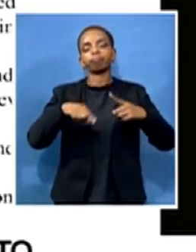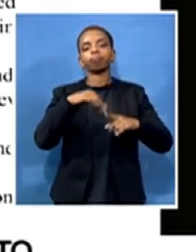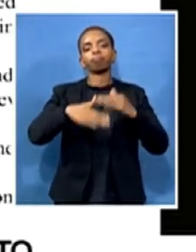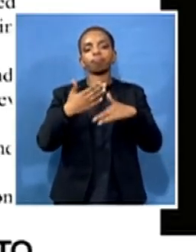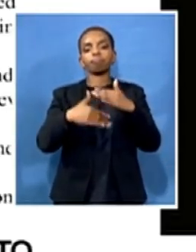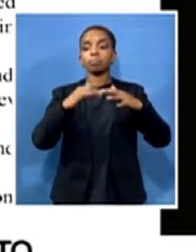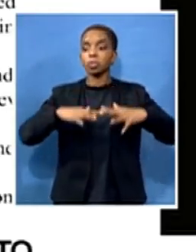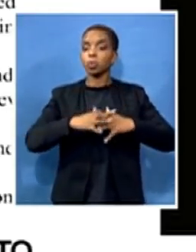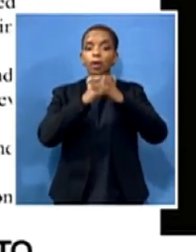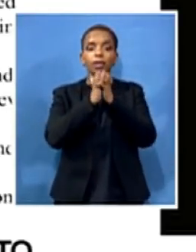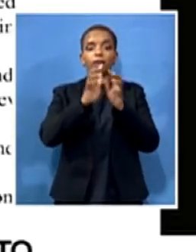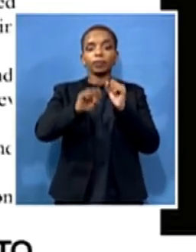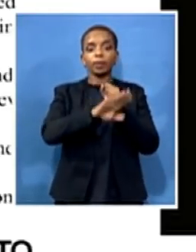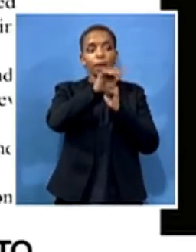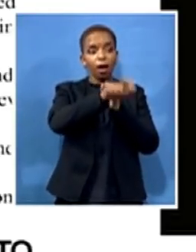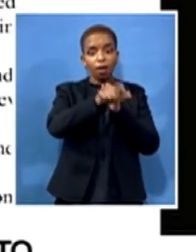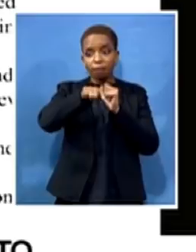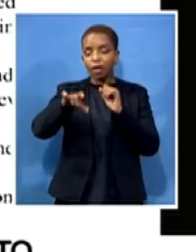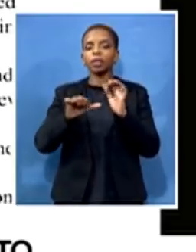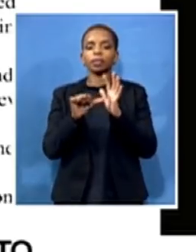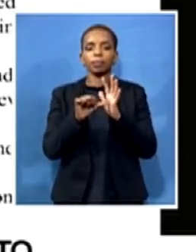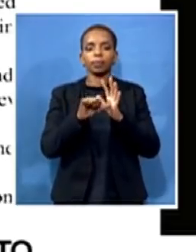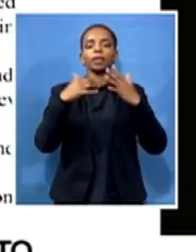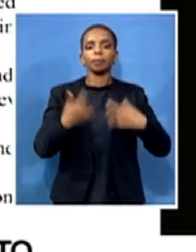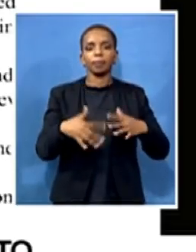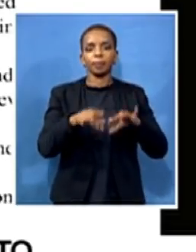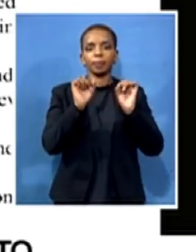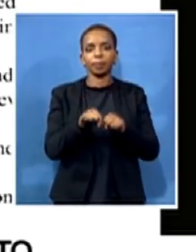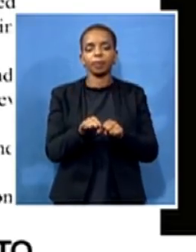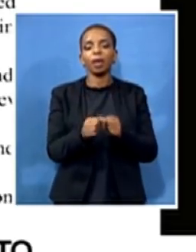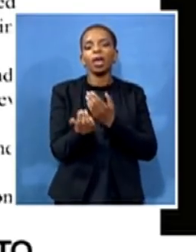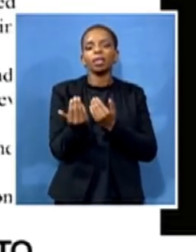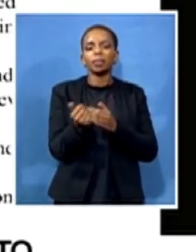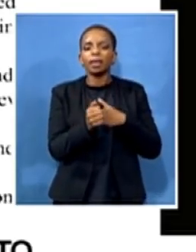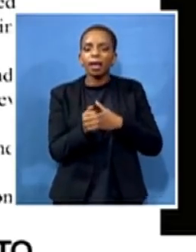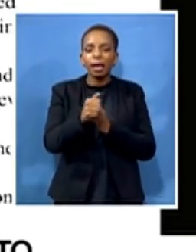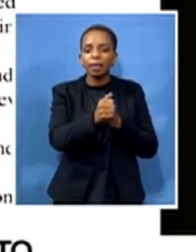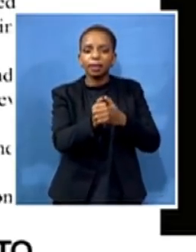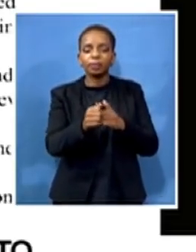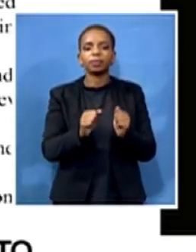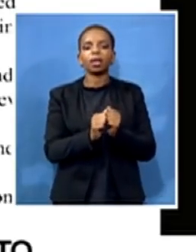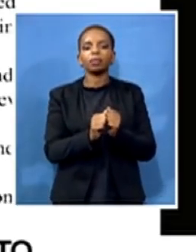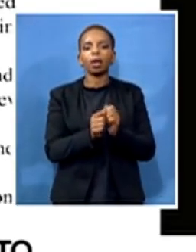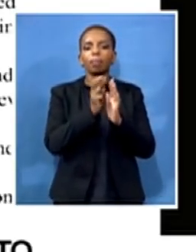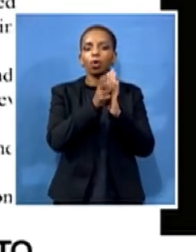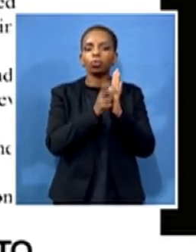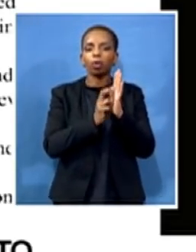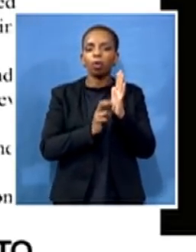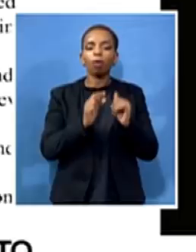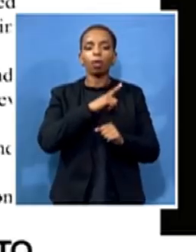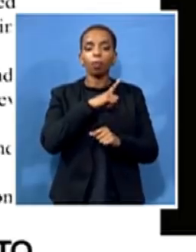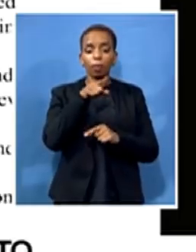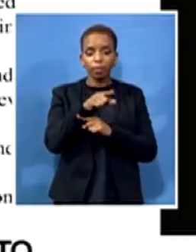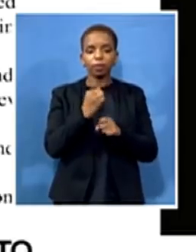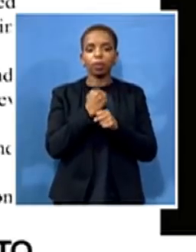respecting really the guidelines and protocols, because that's what's going to make a difference between spreading the infection and